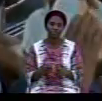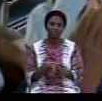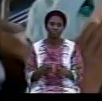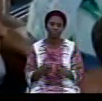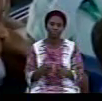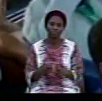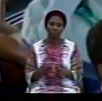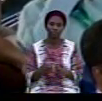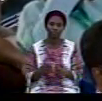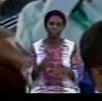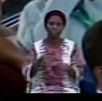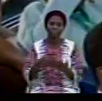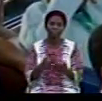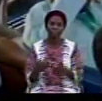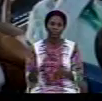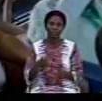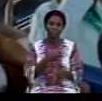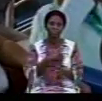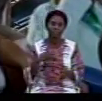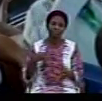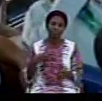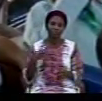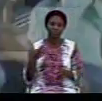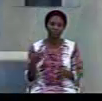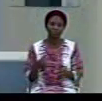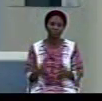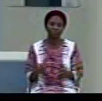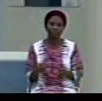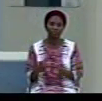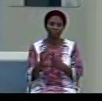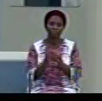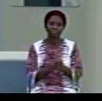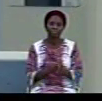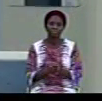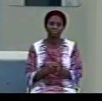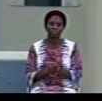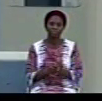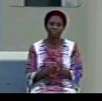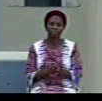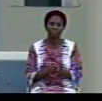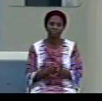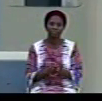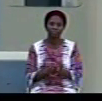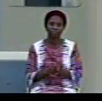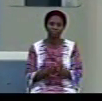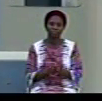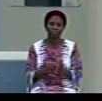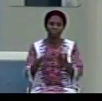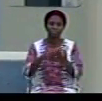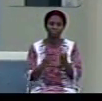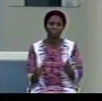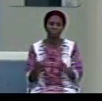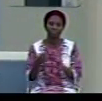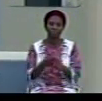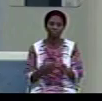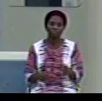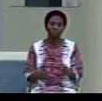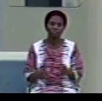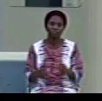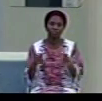All the members of the Central Working Committee of this crusade, beginning from the chairman,